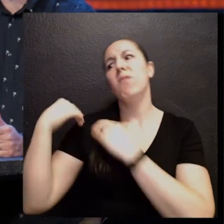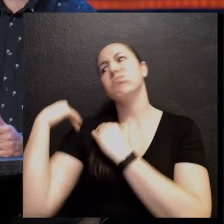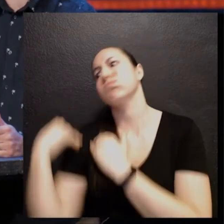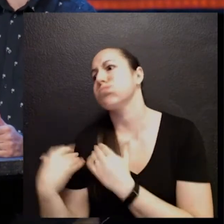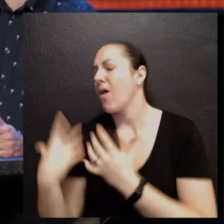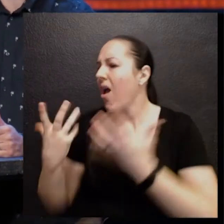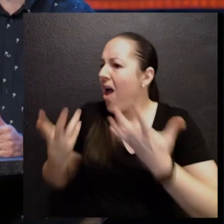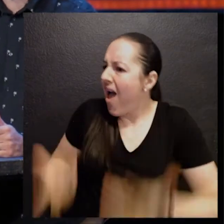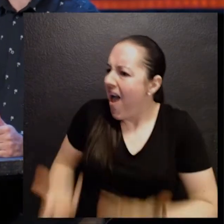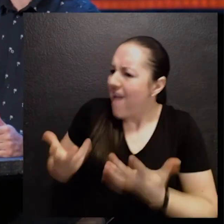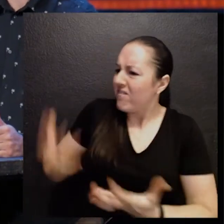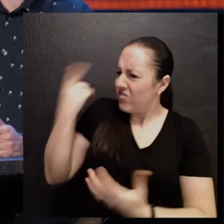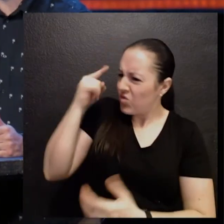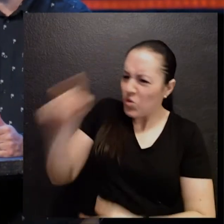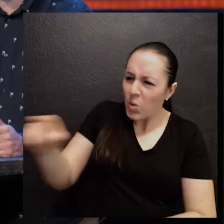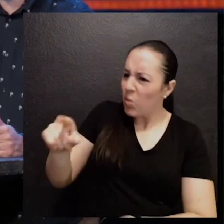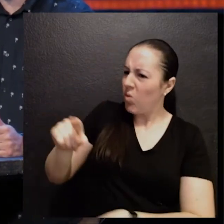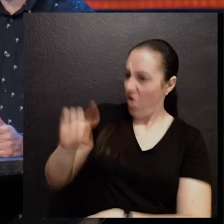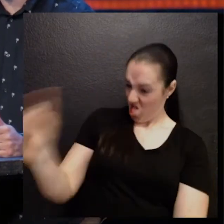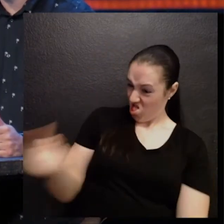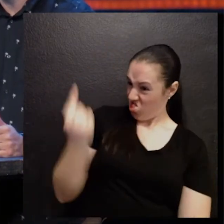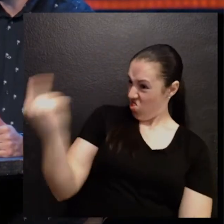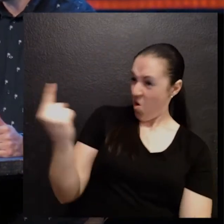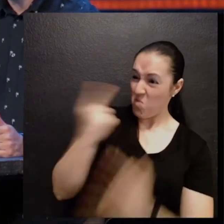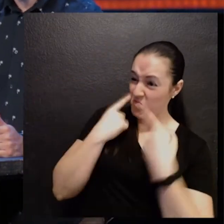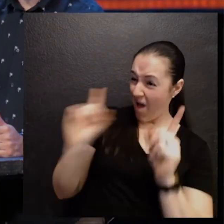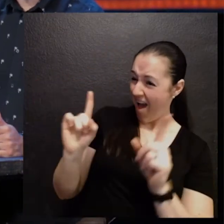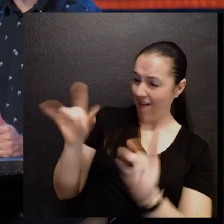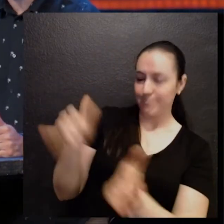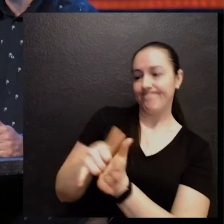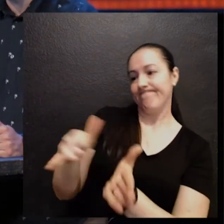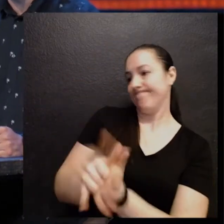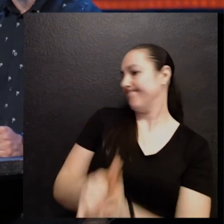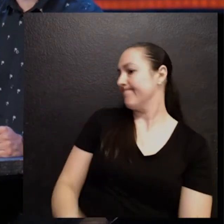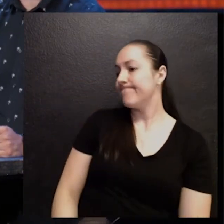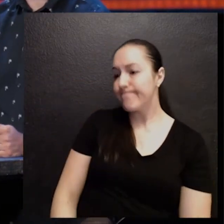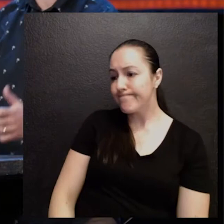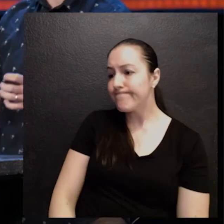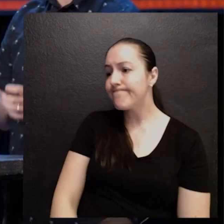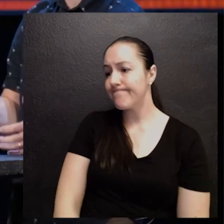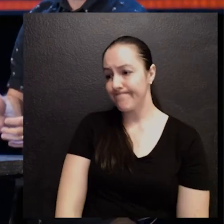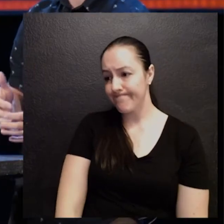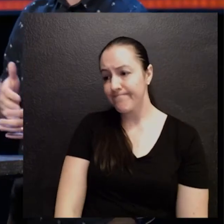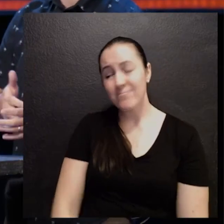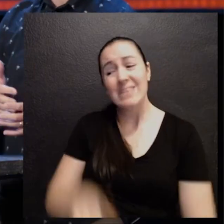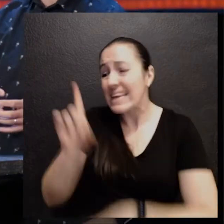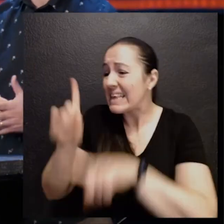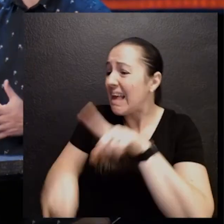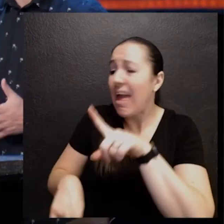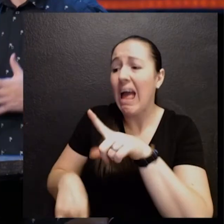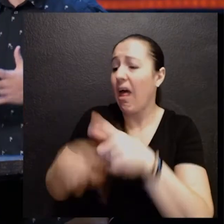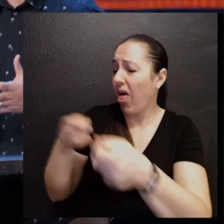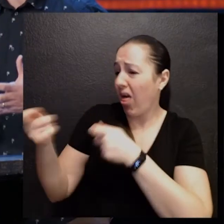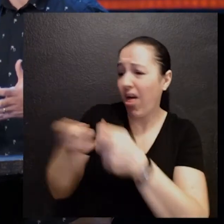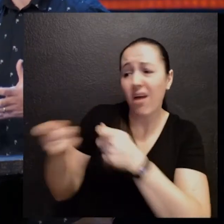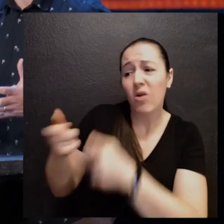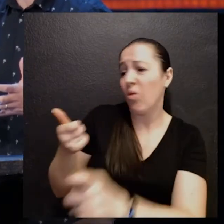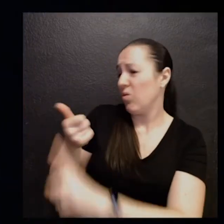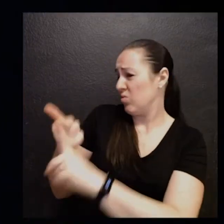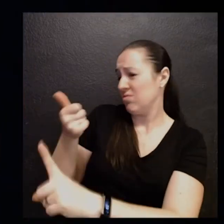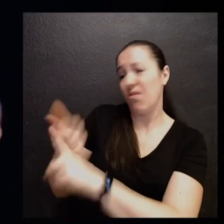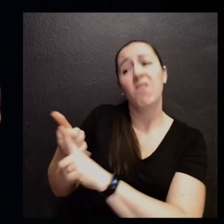You cannot do it alone. The work is too heavy for you. You cannot handle it